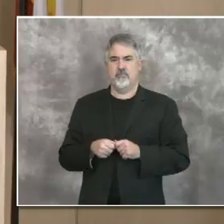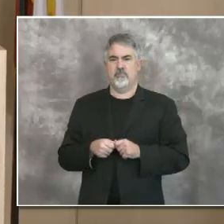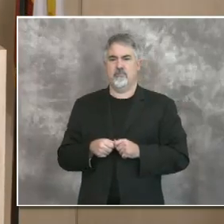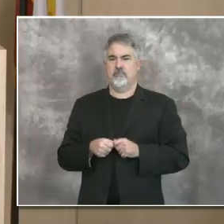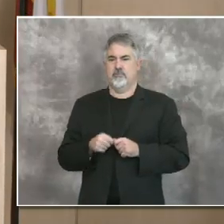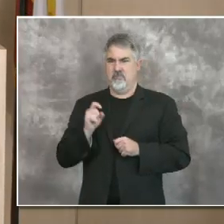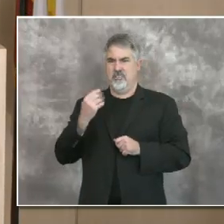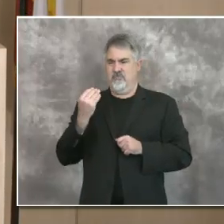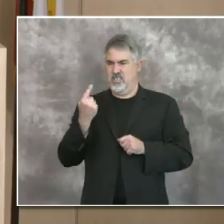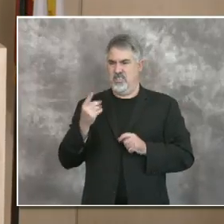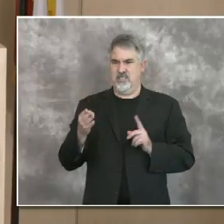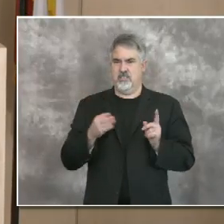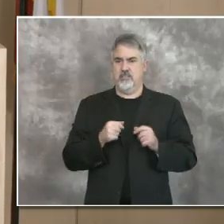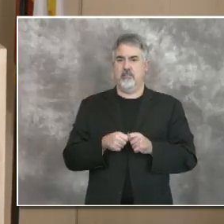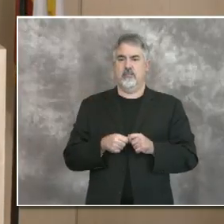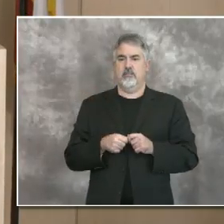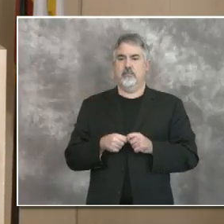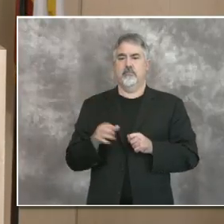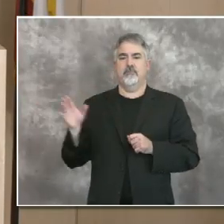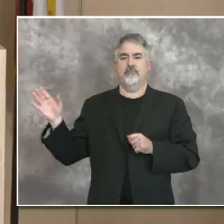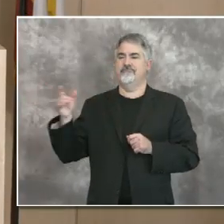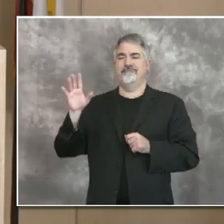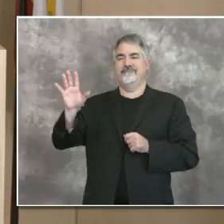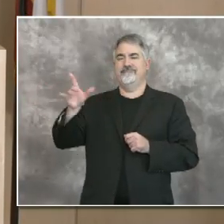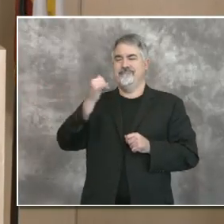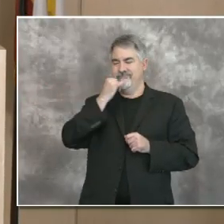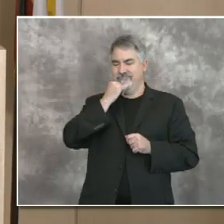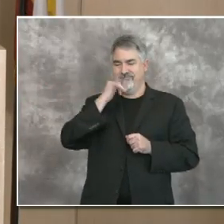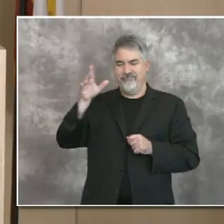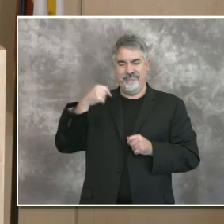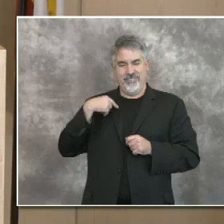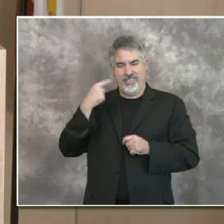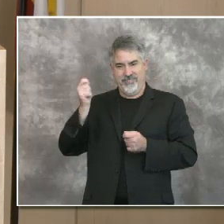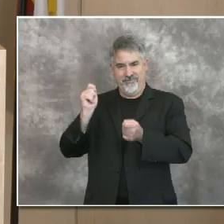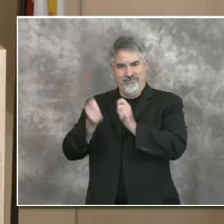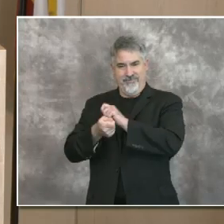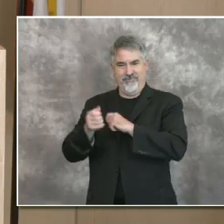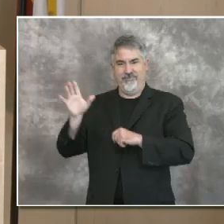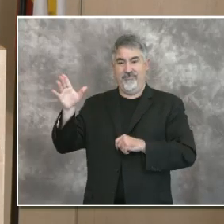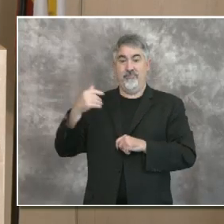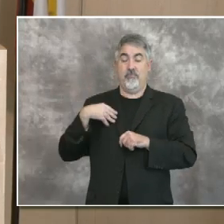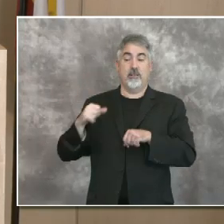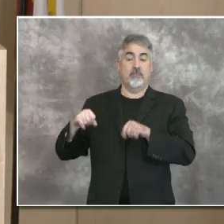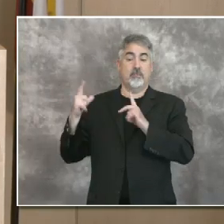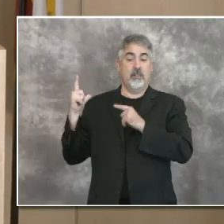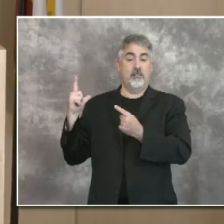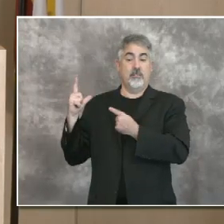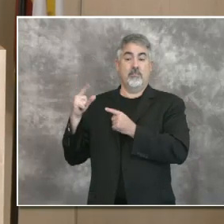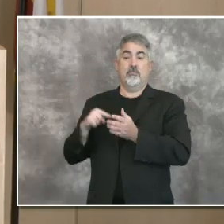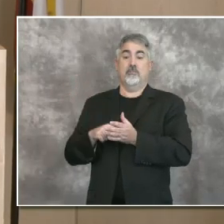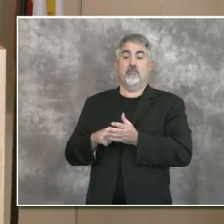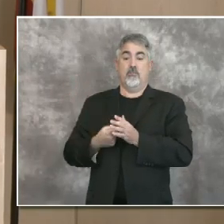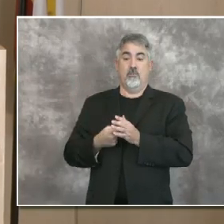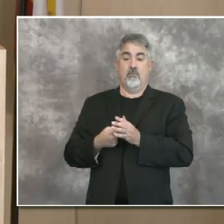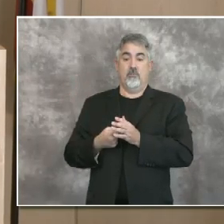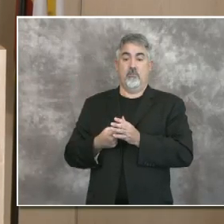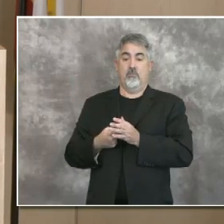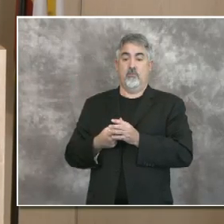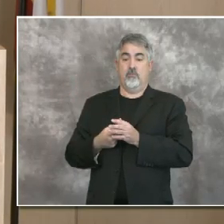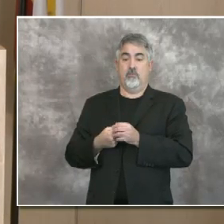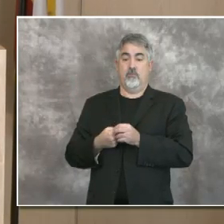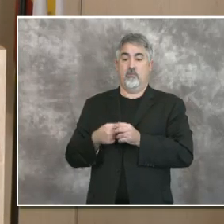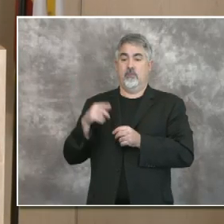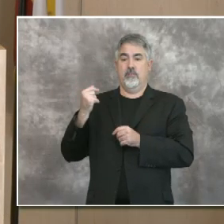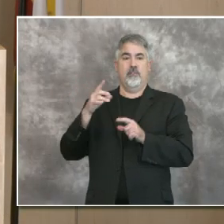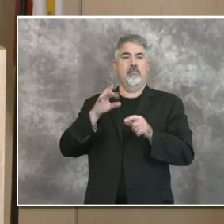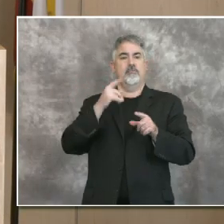So, Will, I want to correct you a bit. What I showed was a slide that we showed the very first time. If you can go back, if staff can go back to that slide.